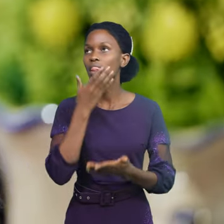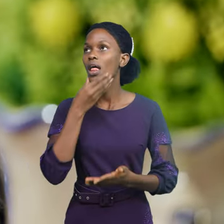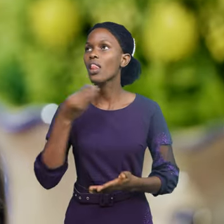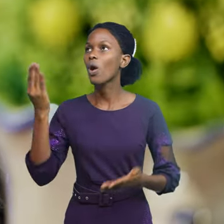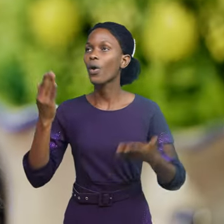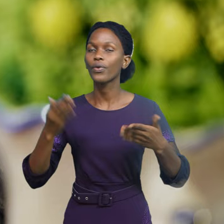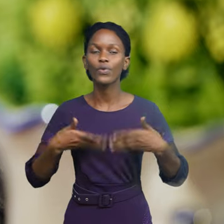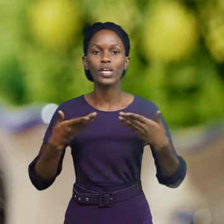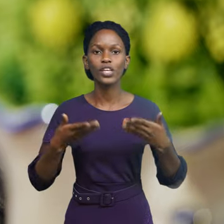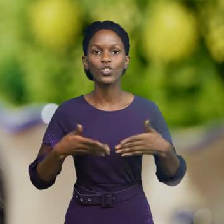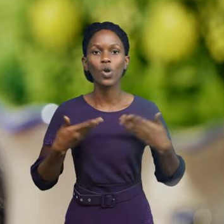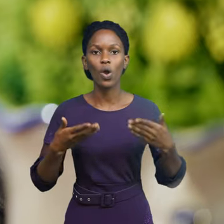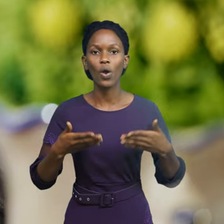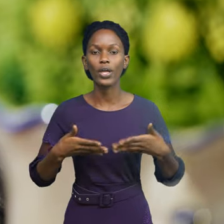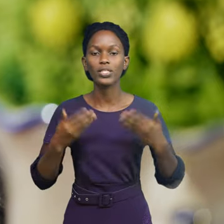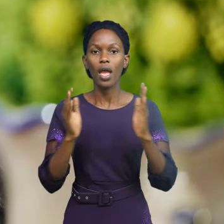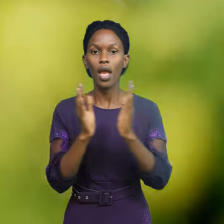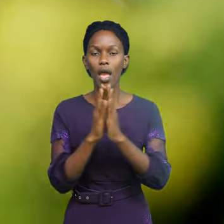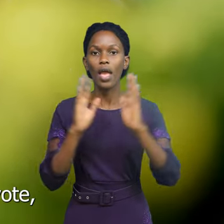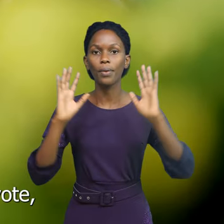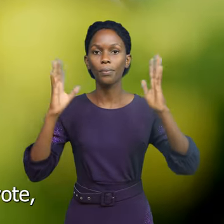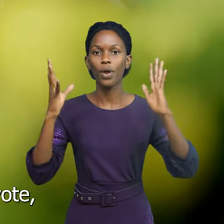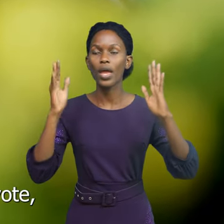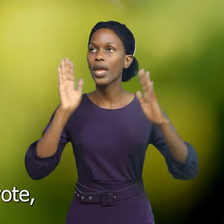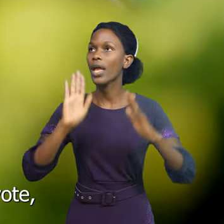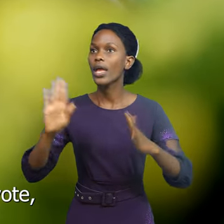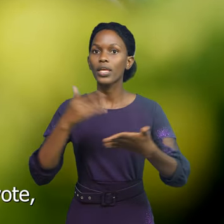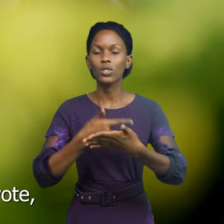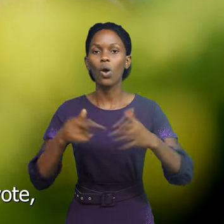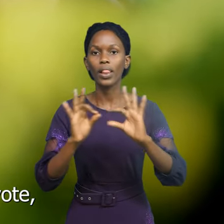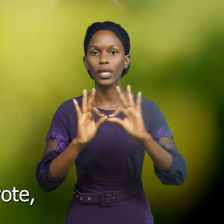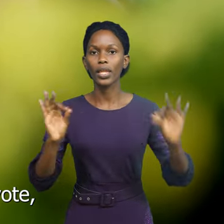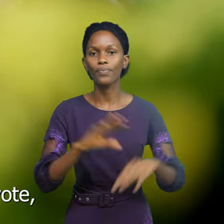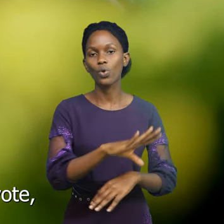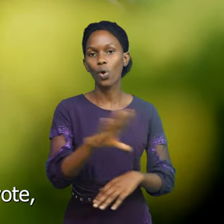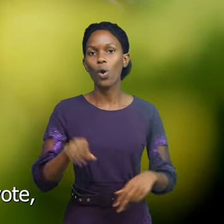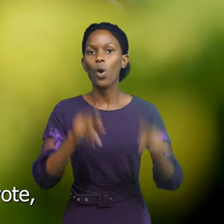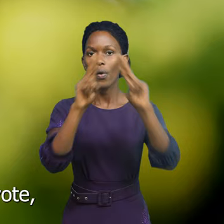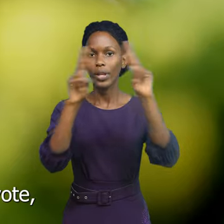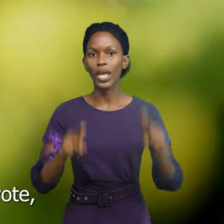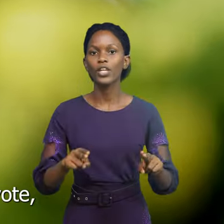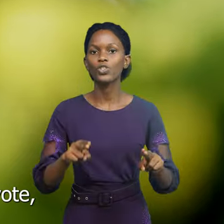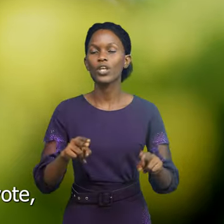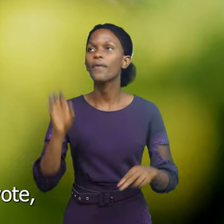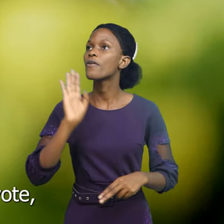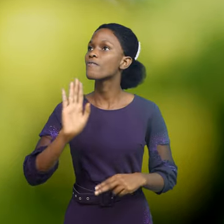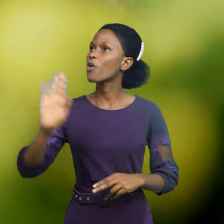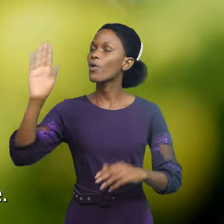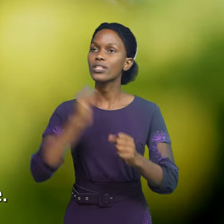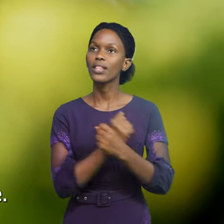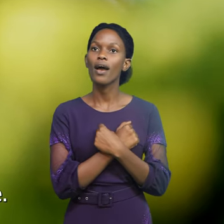rejoice in the Lord, rejoice, and praise his holy name to all